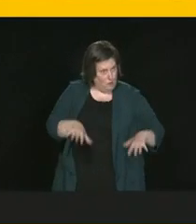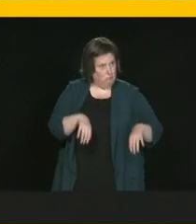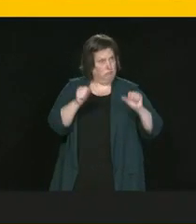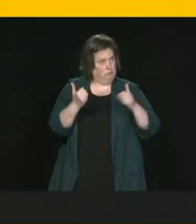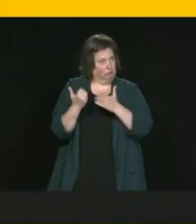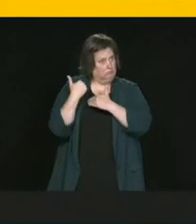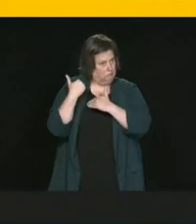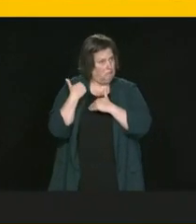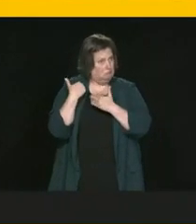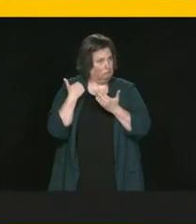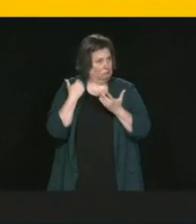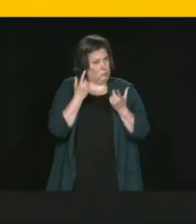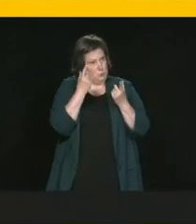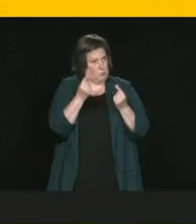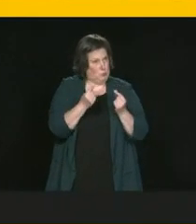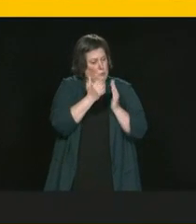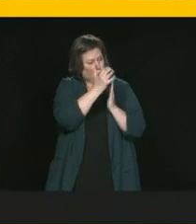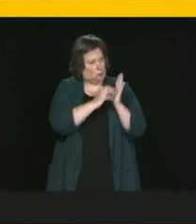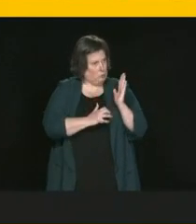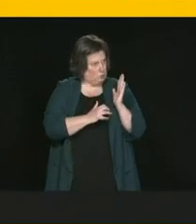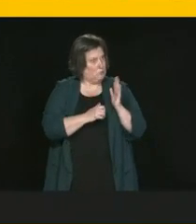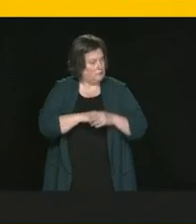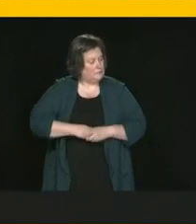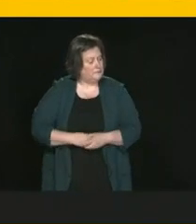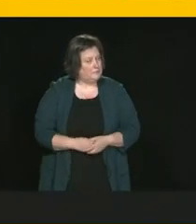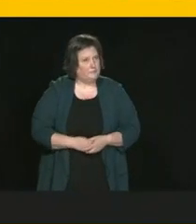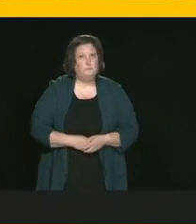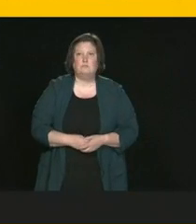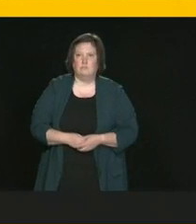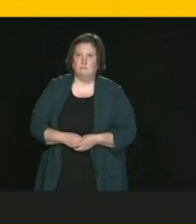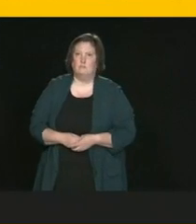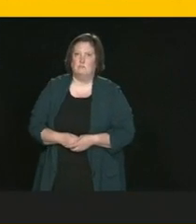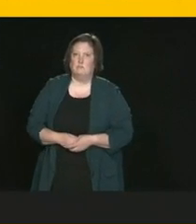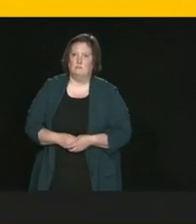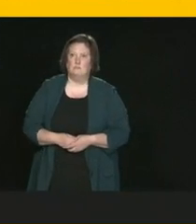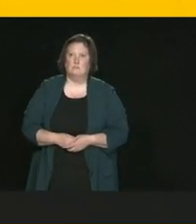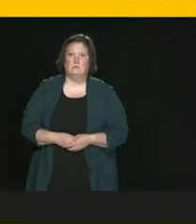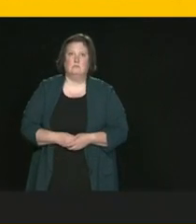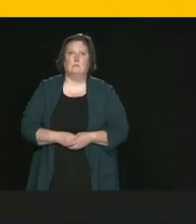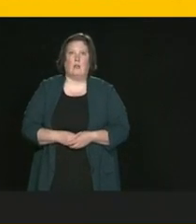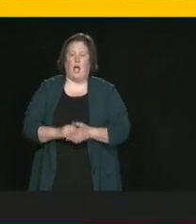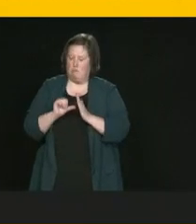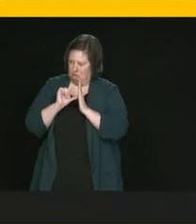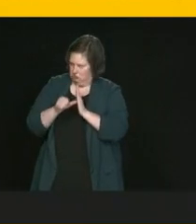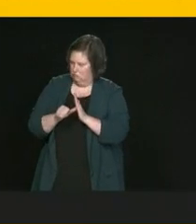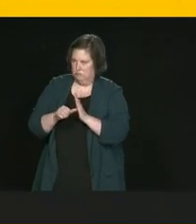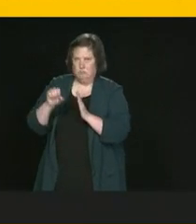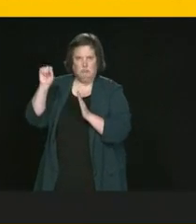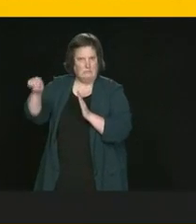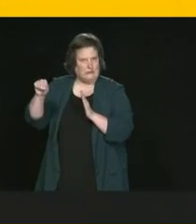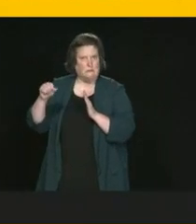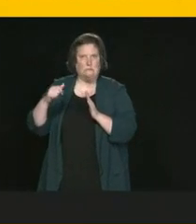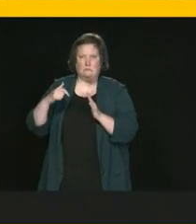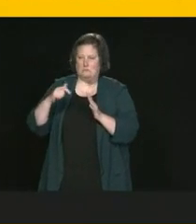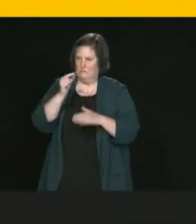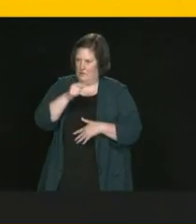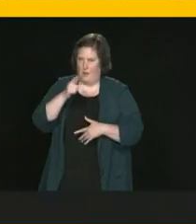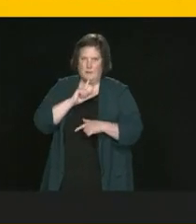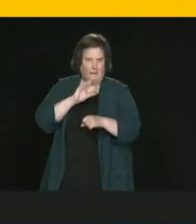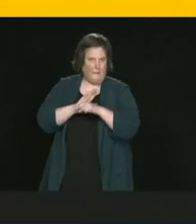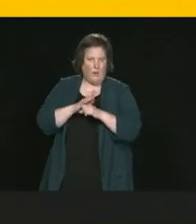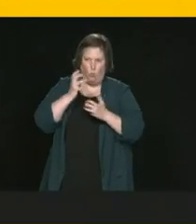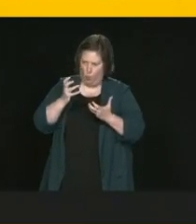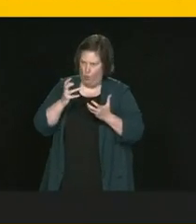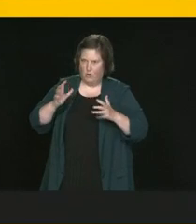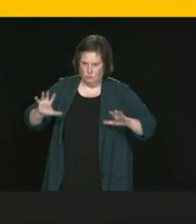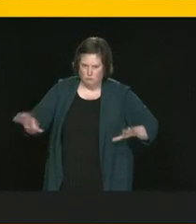to fulfilling the list of demands that we see in that statement? I've said many times we are committed to moving forward on a